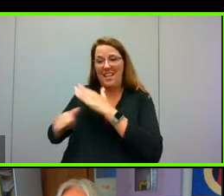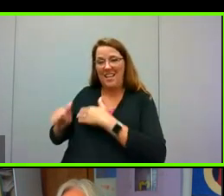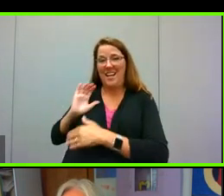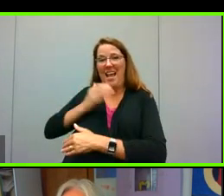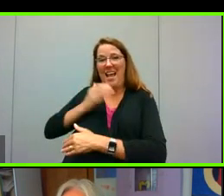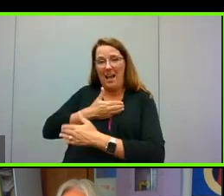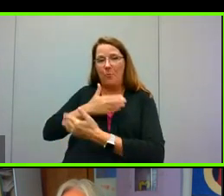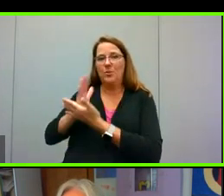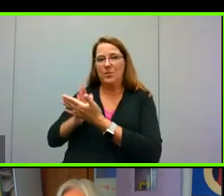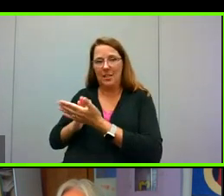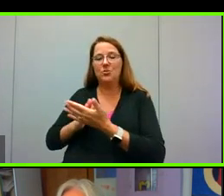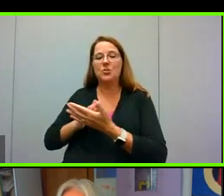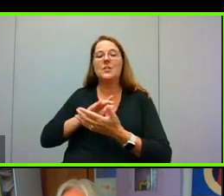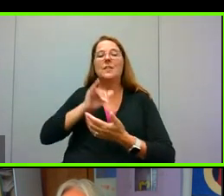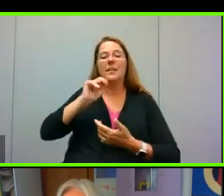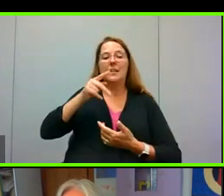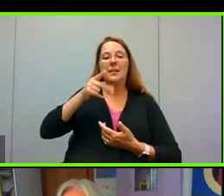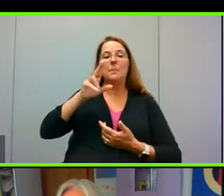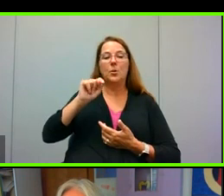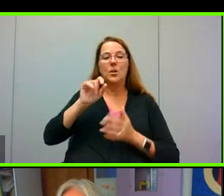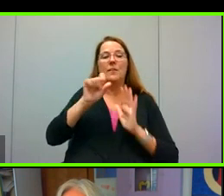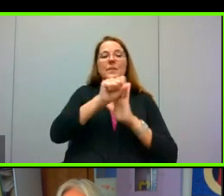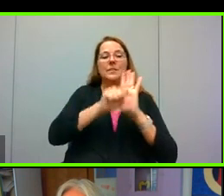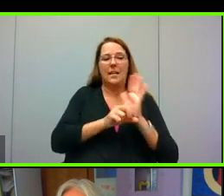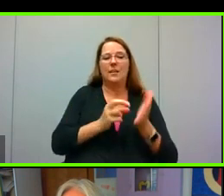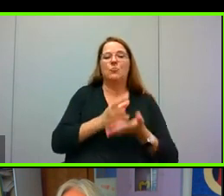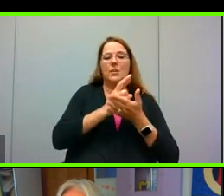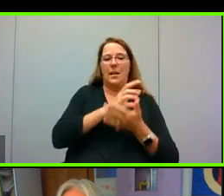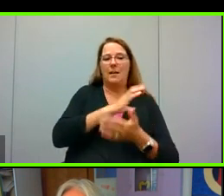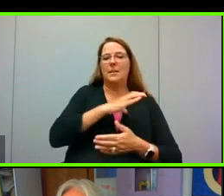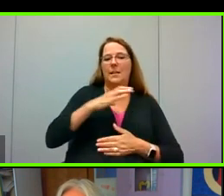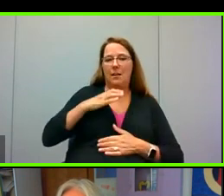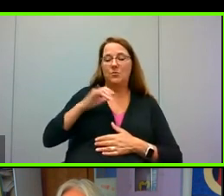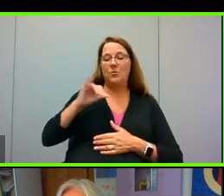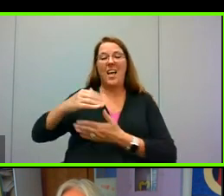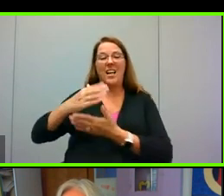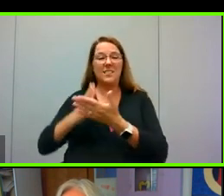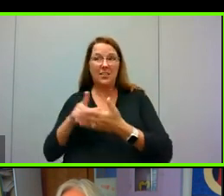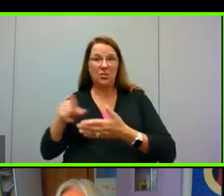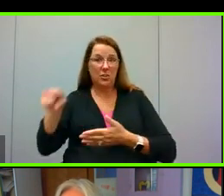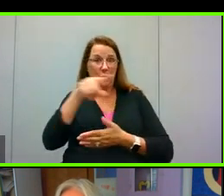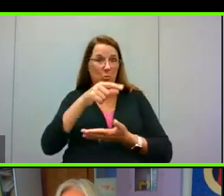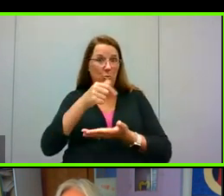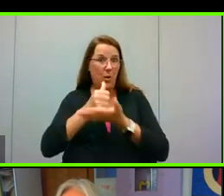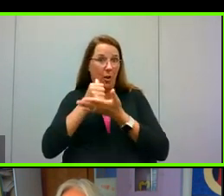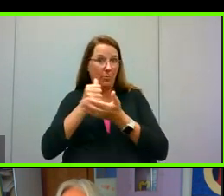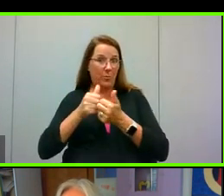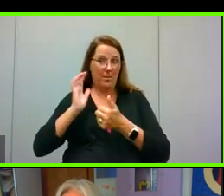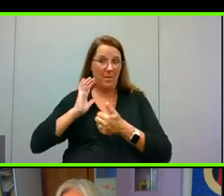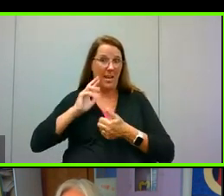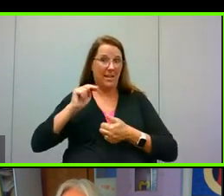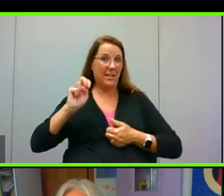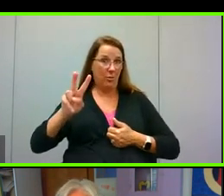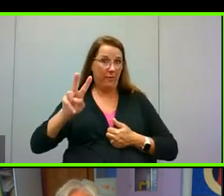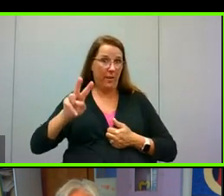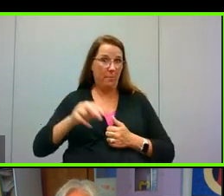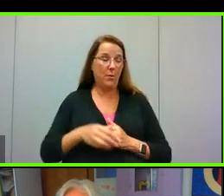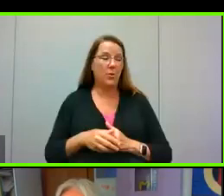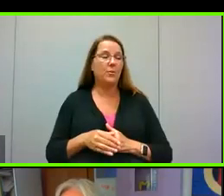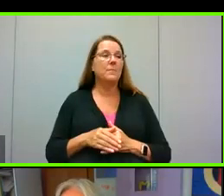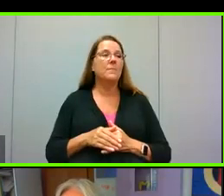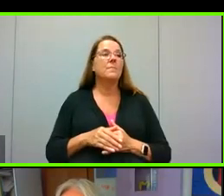which is the input of the State Rehab Council. And that's the section that you all helped with back in November. And